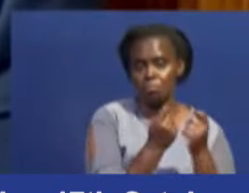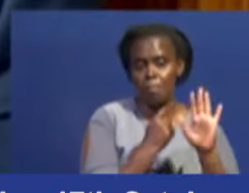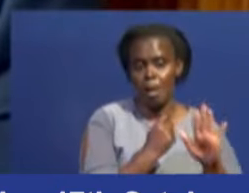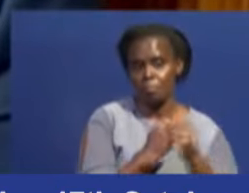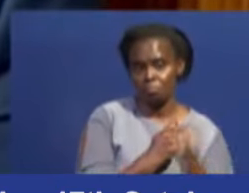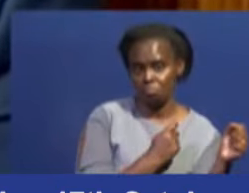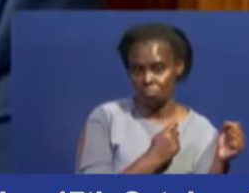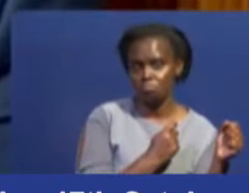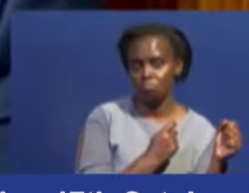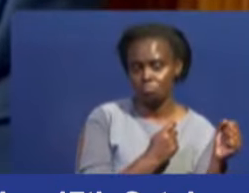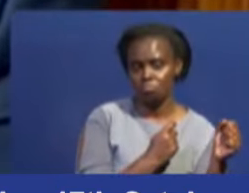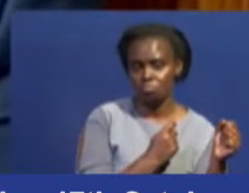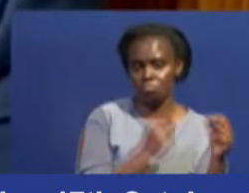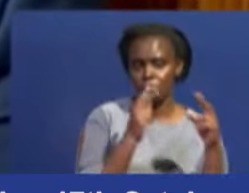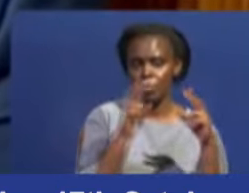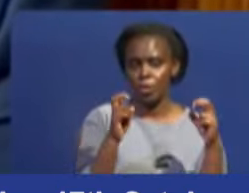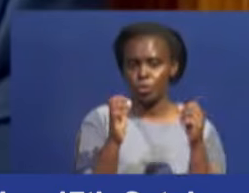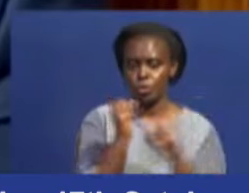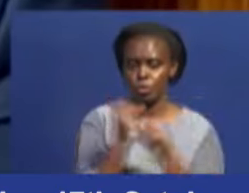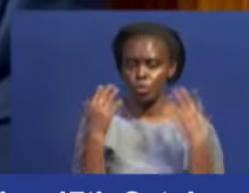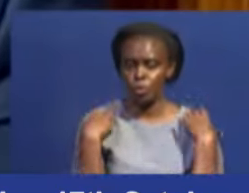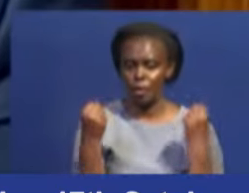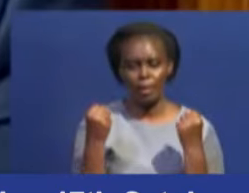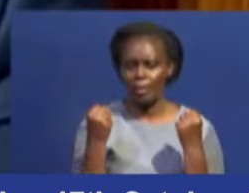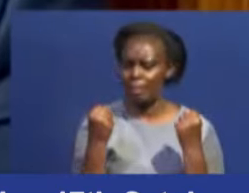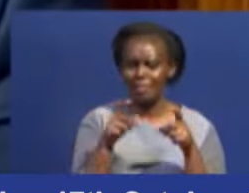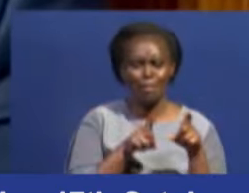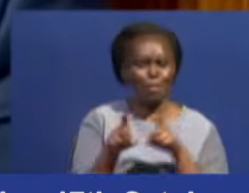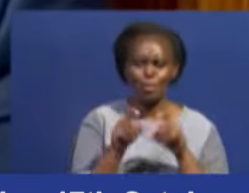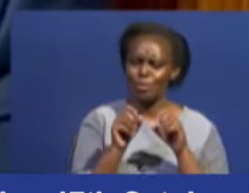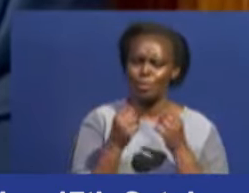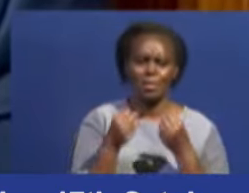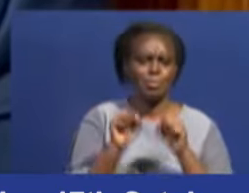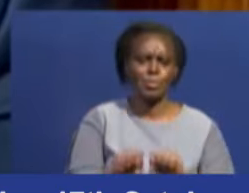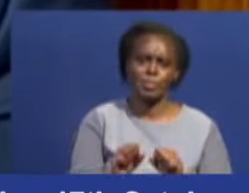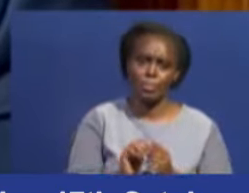Of course, issues to do with health are issues that are beyond our control.